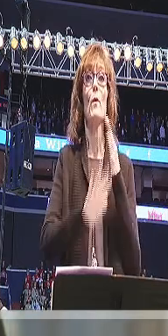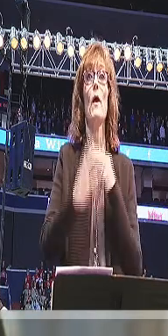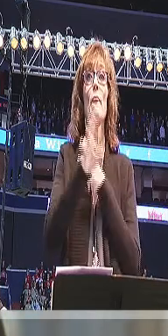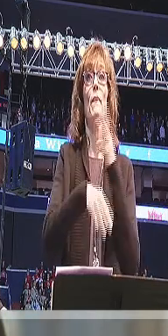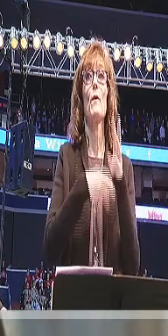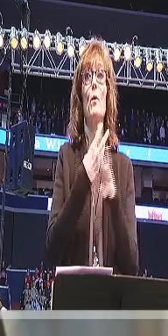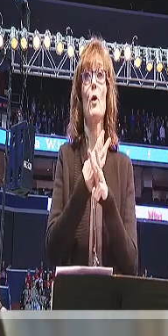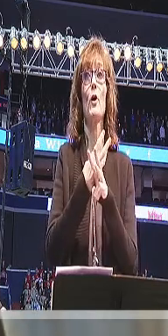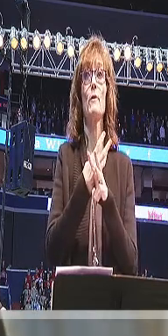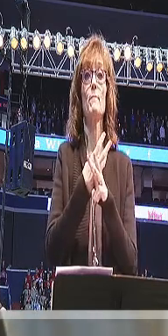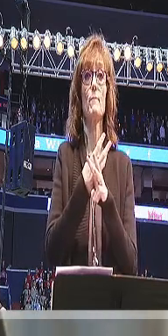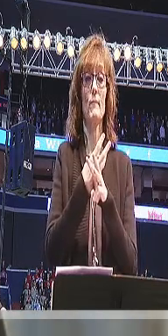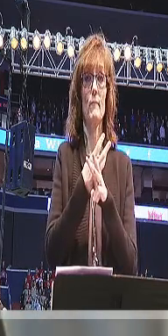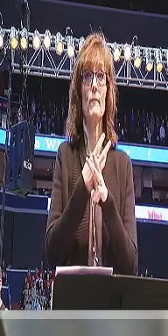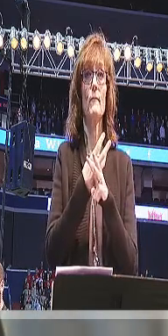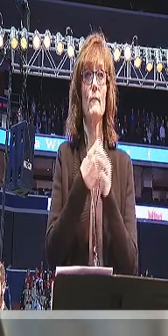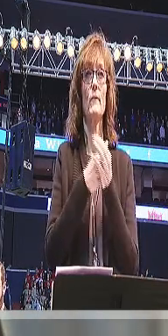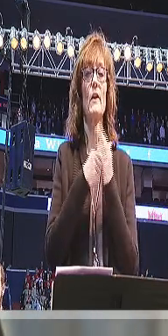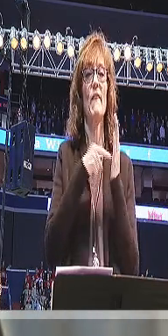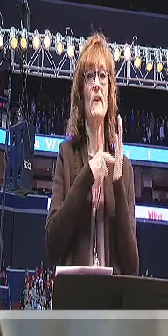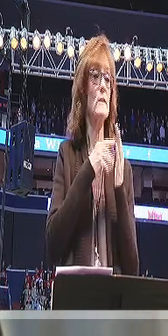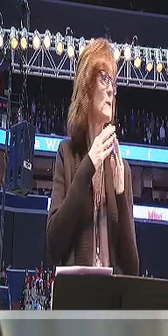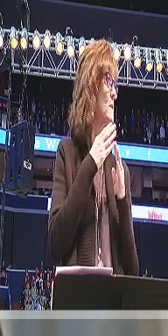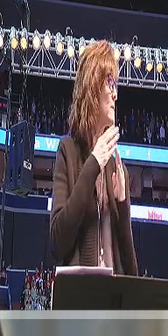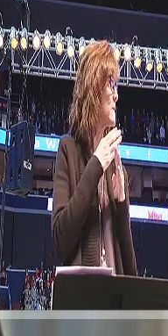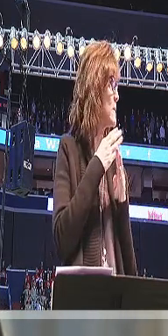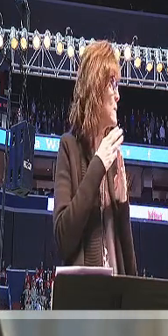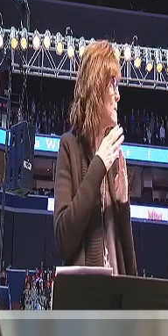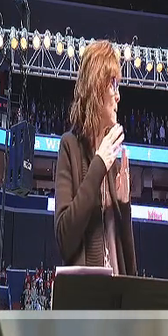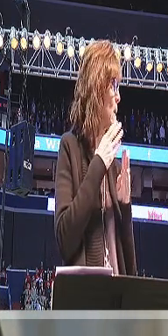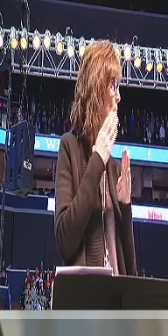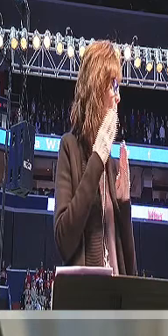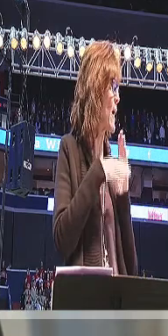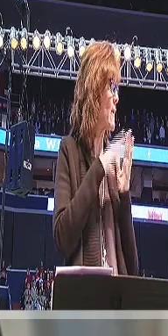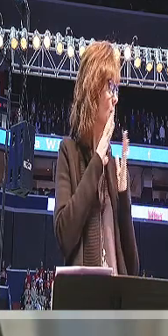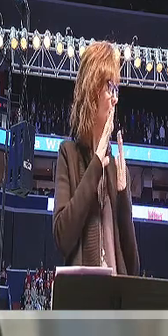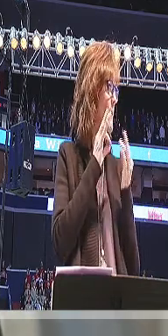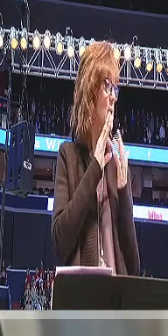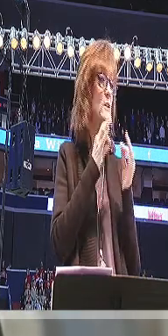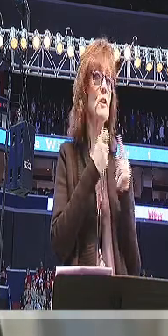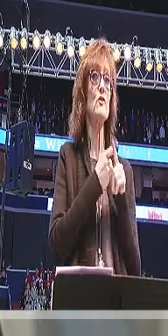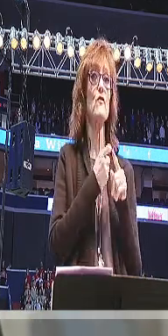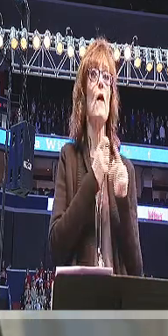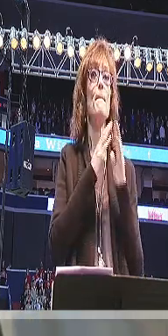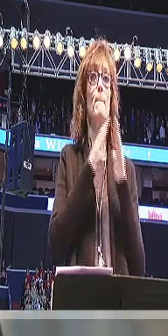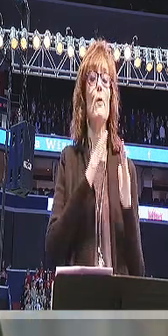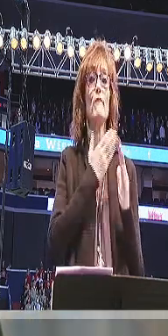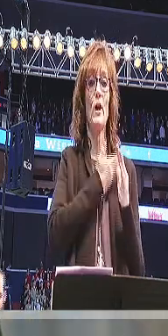This is the end of the message from Pope Francis. Thank you.